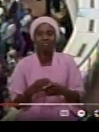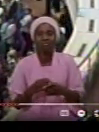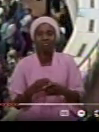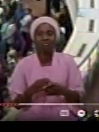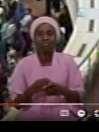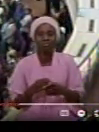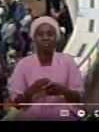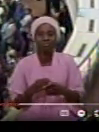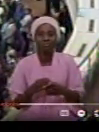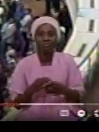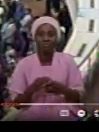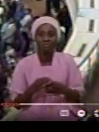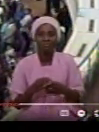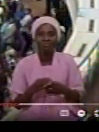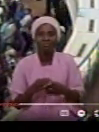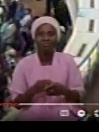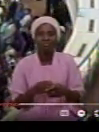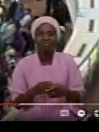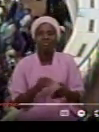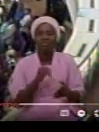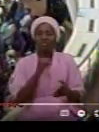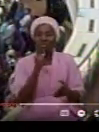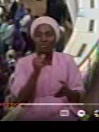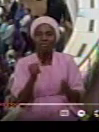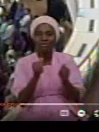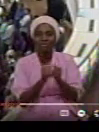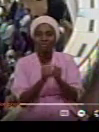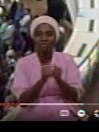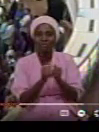You throw up cowardice.